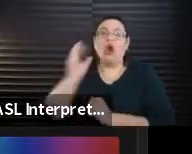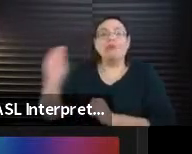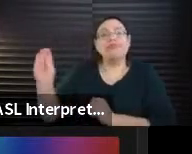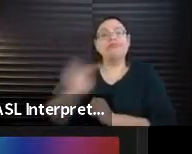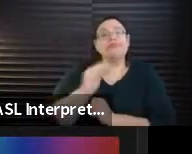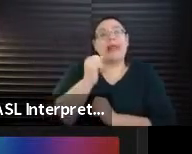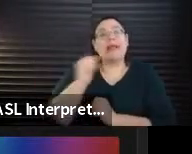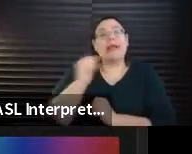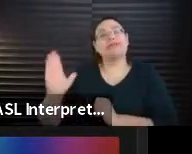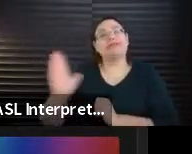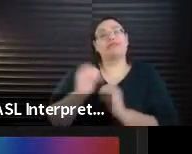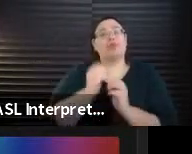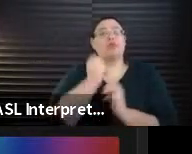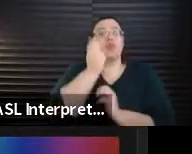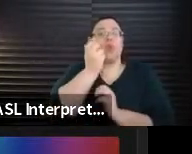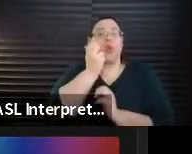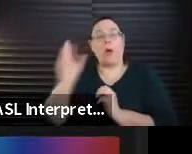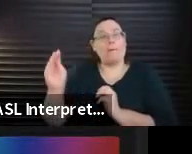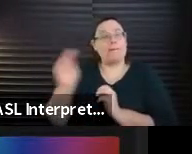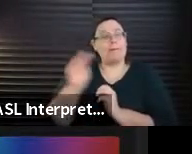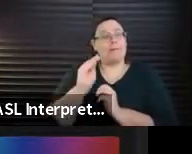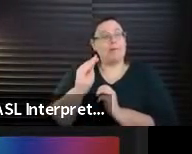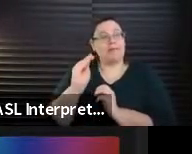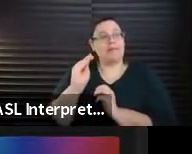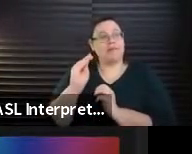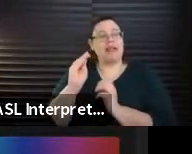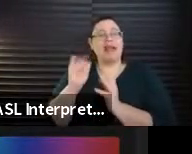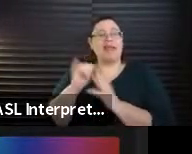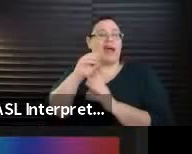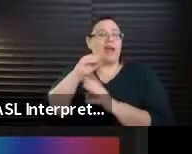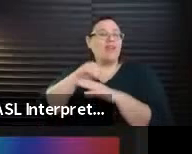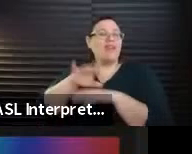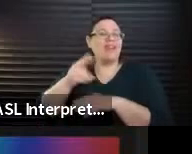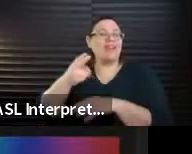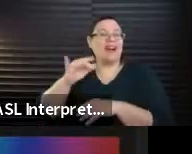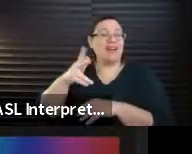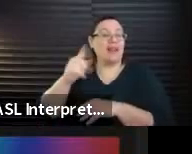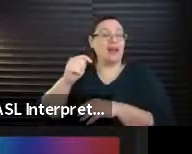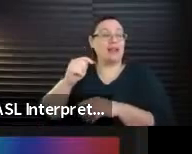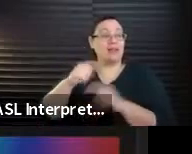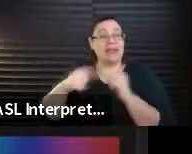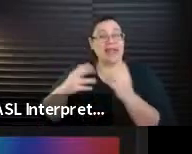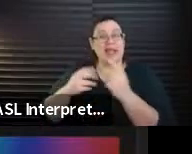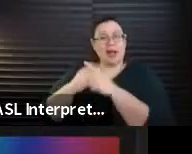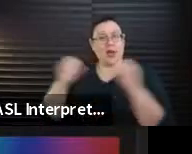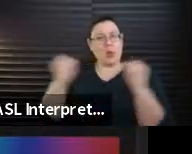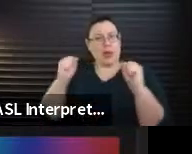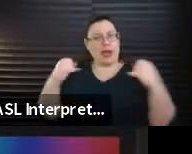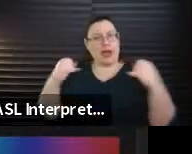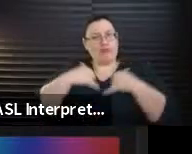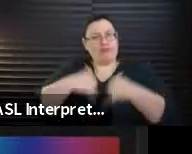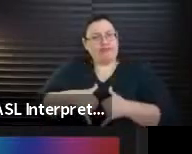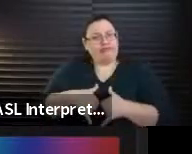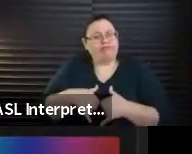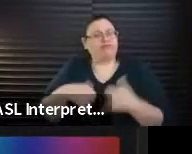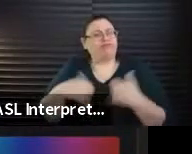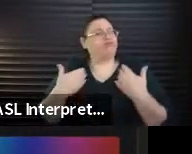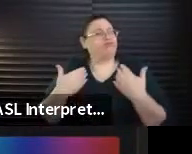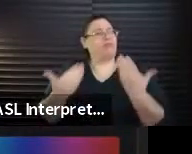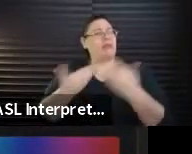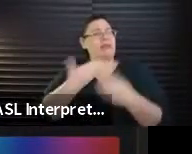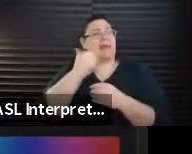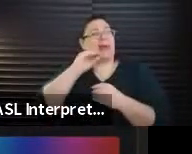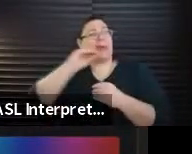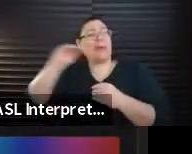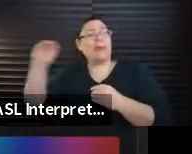vibe or feeling. And this is going to color the highlights of your image. However, in this case, because she's wearing a winter jacket, we might want to go and have something